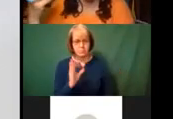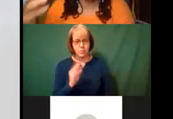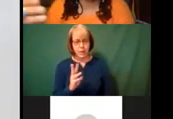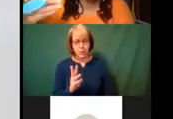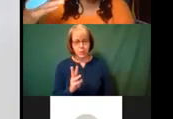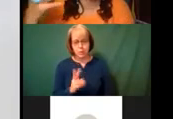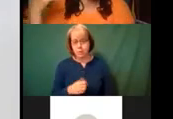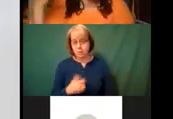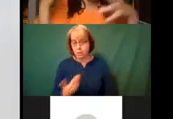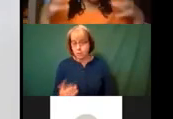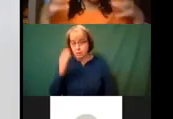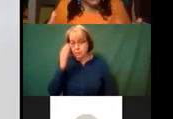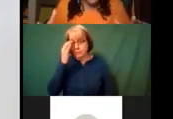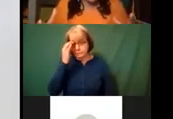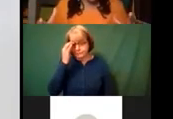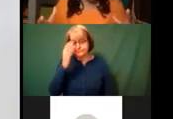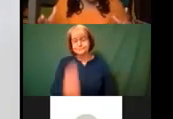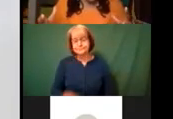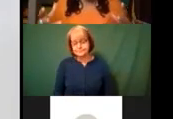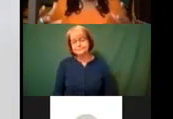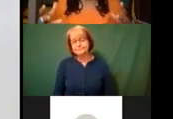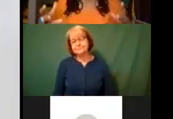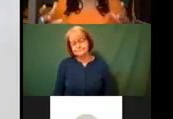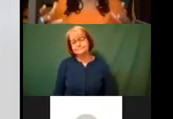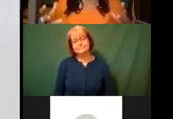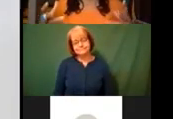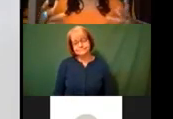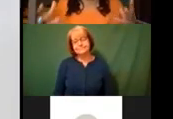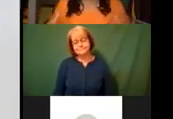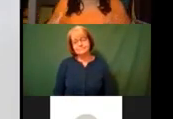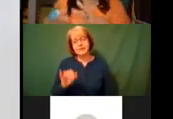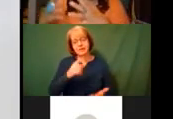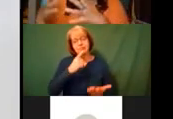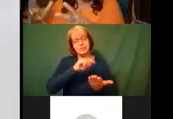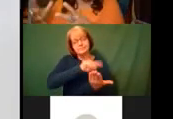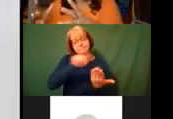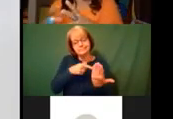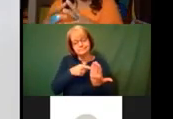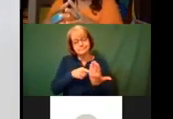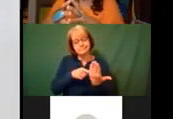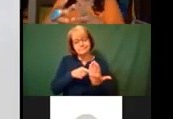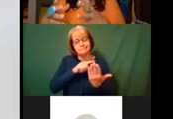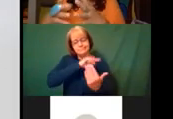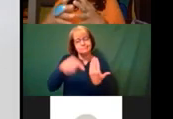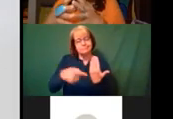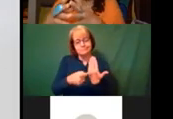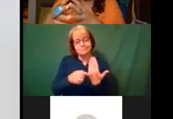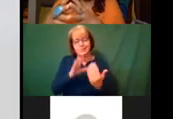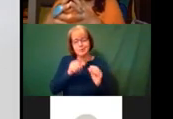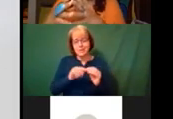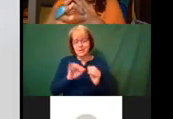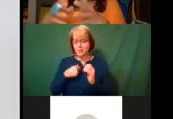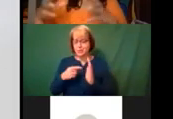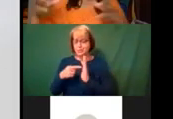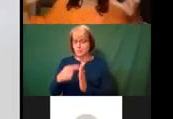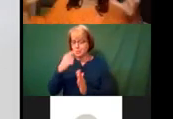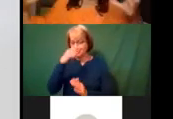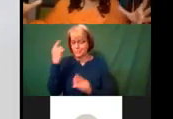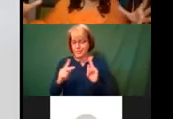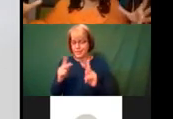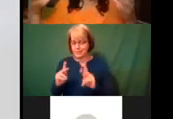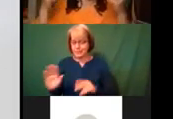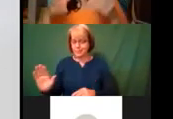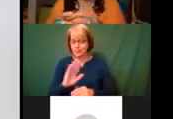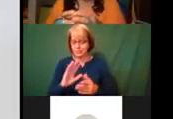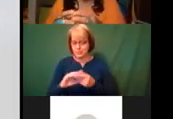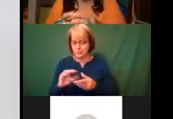know, how we have constructed our stories about Black people. And I mean, I know I understand it's Black, the diverseness